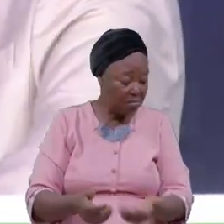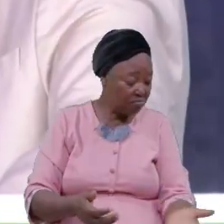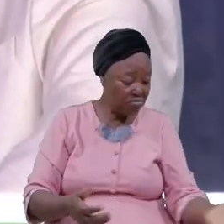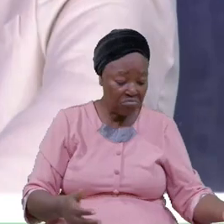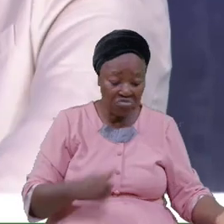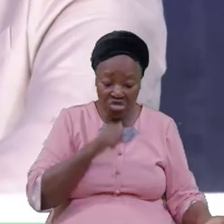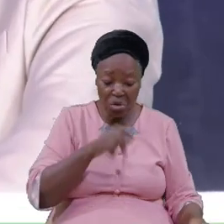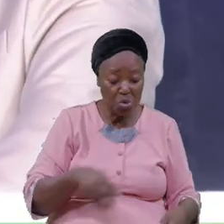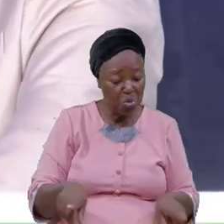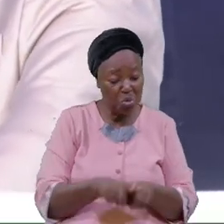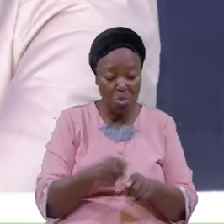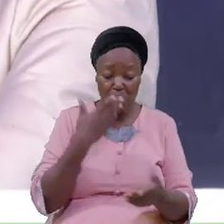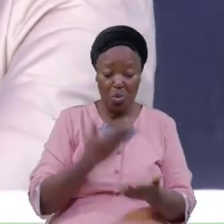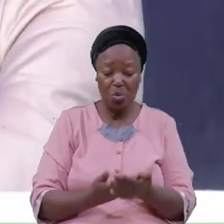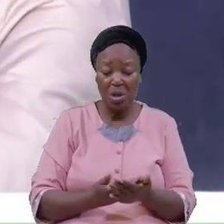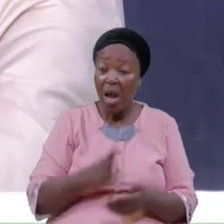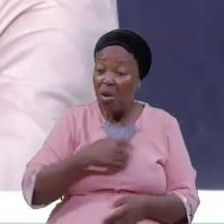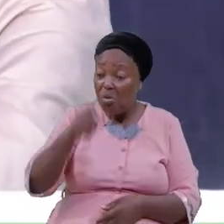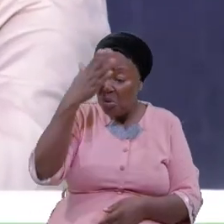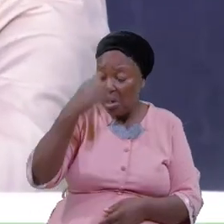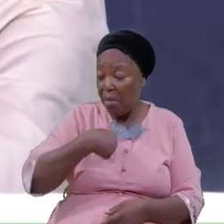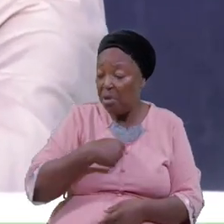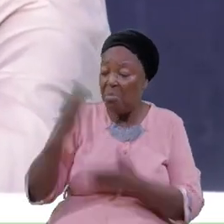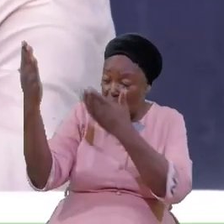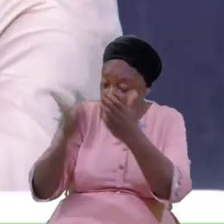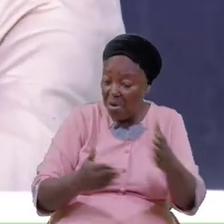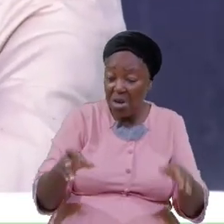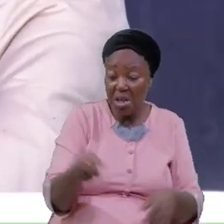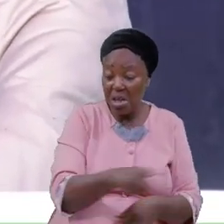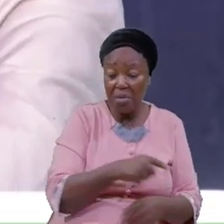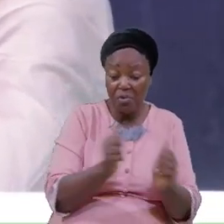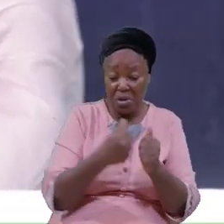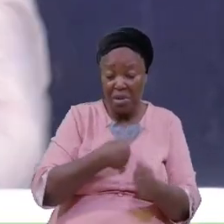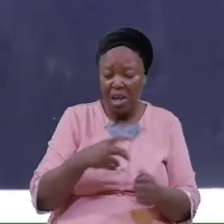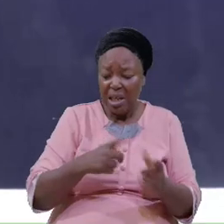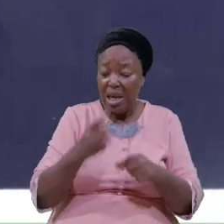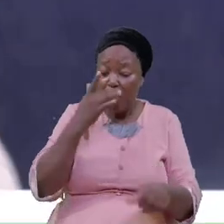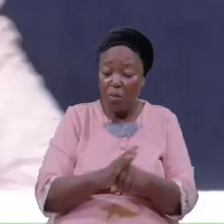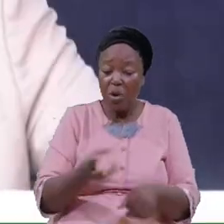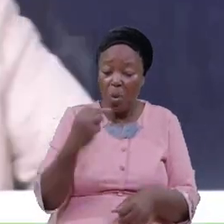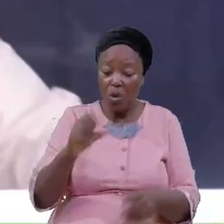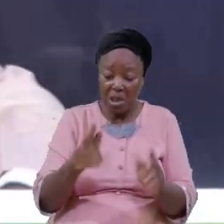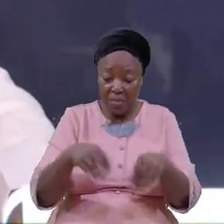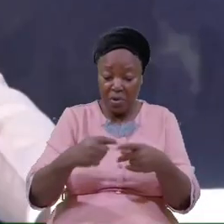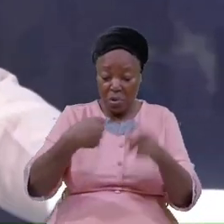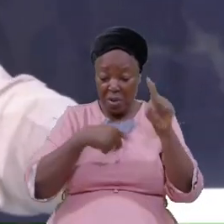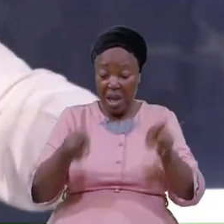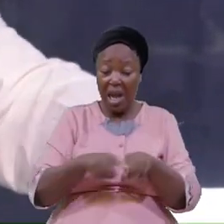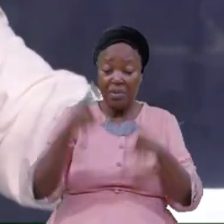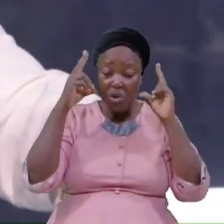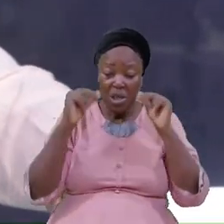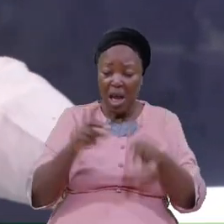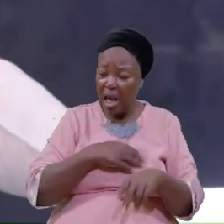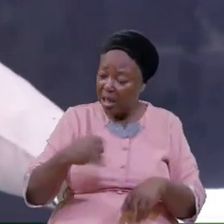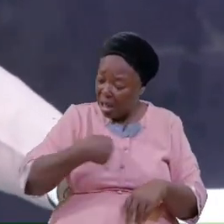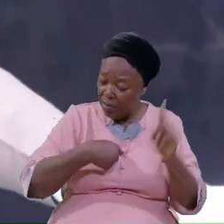you know, I brought him. Ah, c'est moi qui l'ai amené. The promise was given la to me. La promesse m'a été faite. And I was to possess et that land. Et c'est moi qui